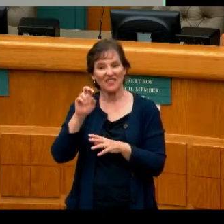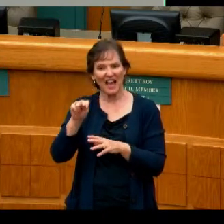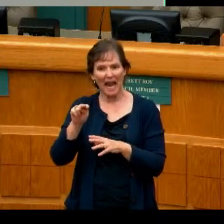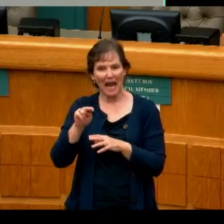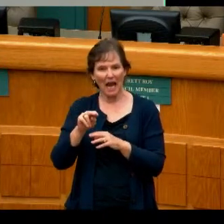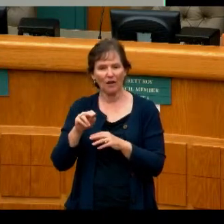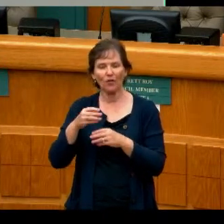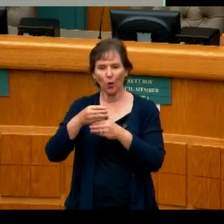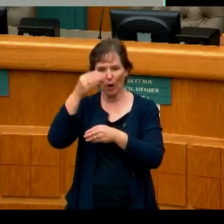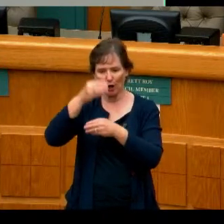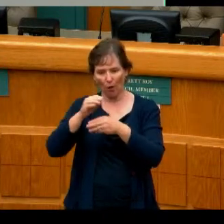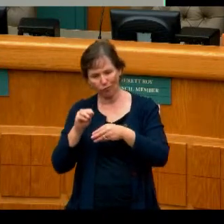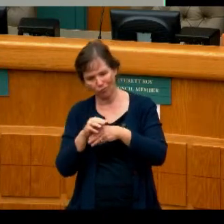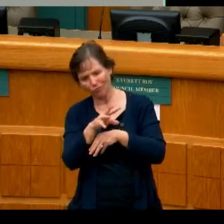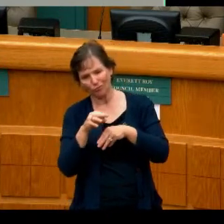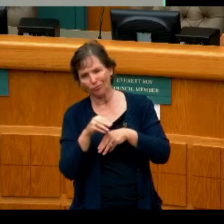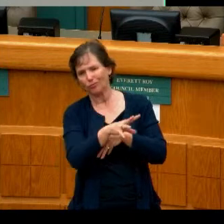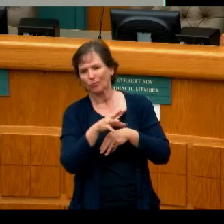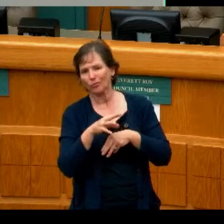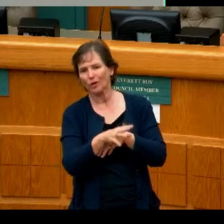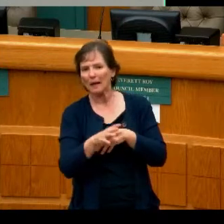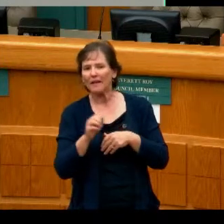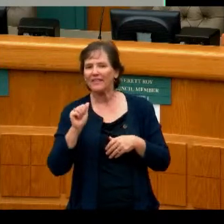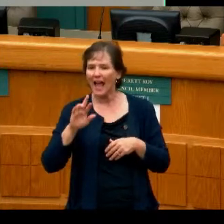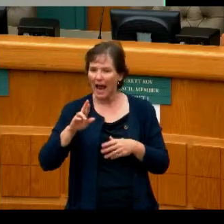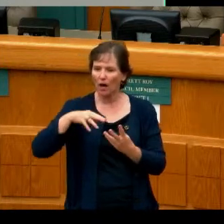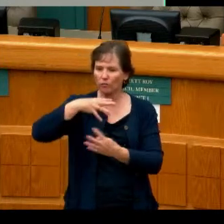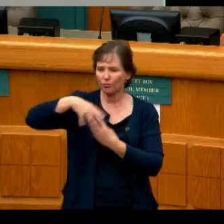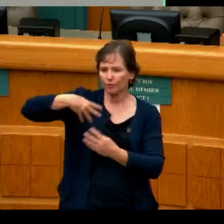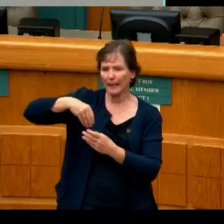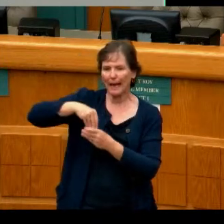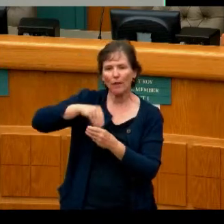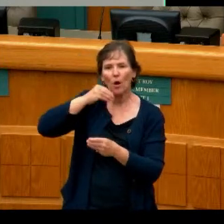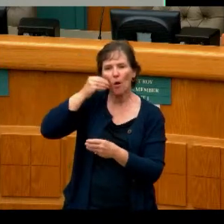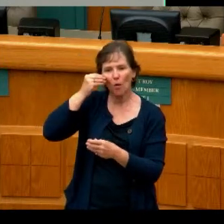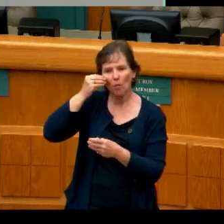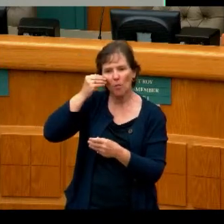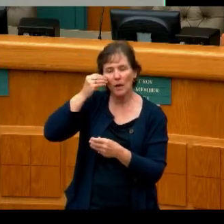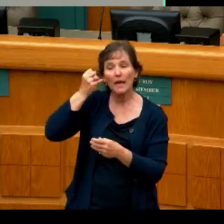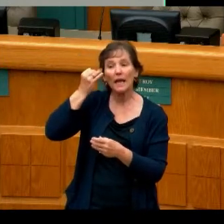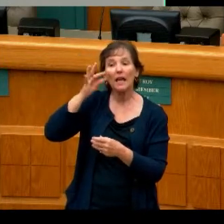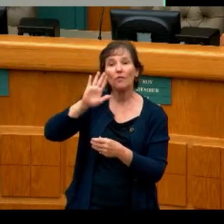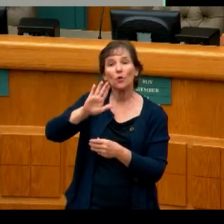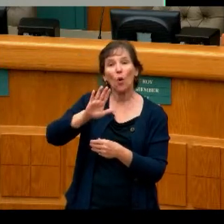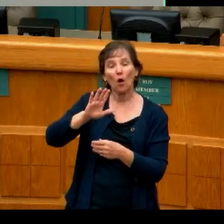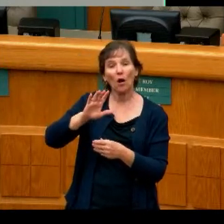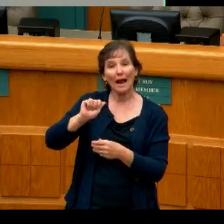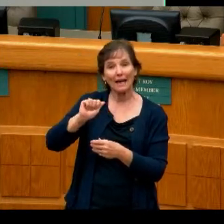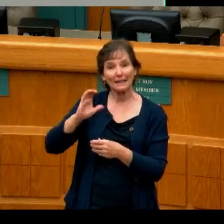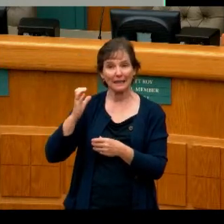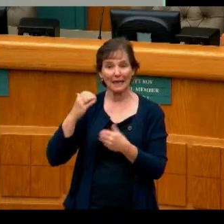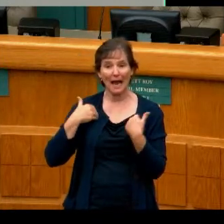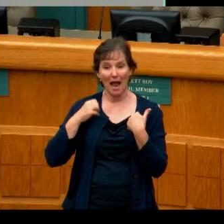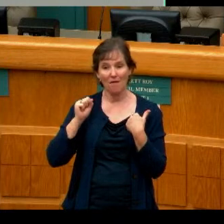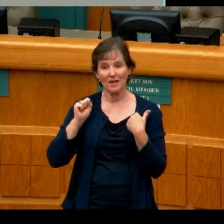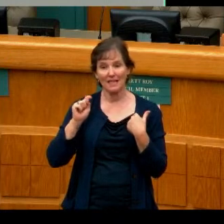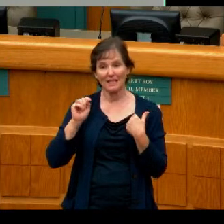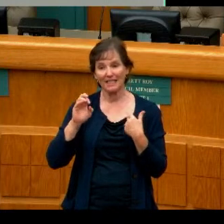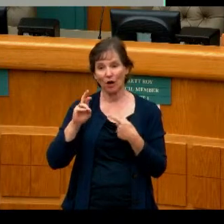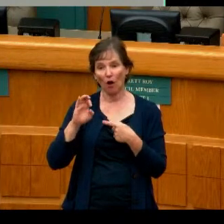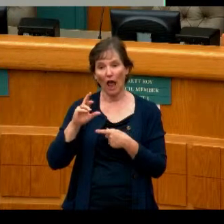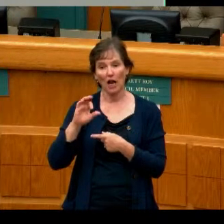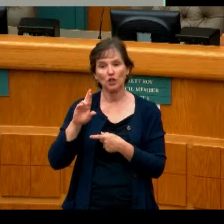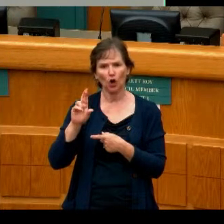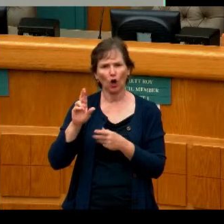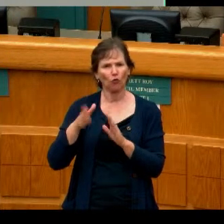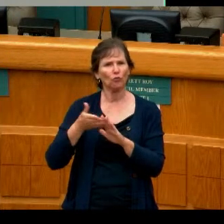spreading COVID, it'll make it less likely that other people contract COVID in your house. There's a fan there blowing air out the window, circulating the air